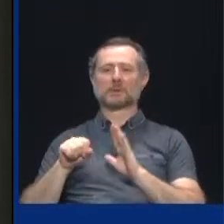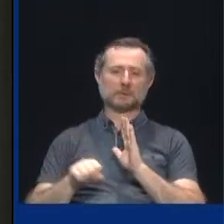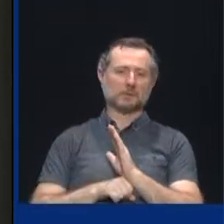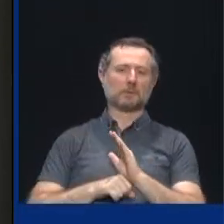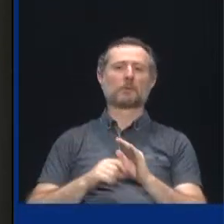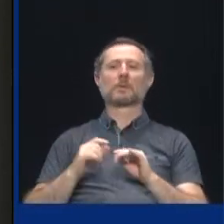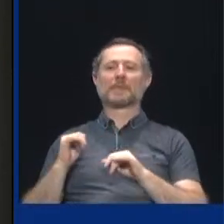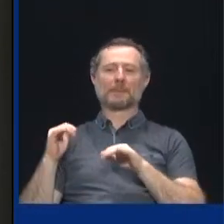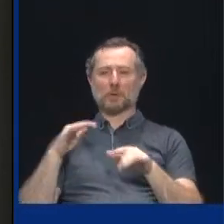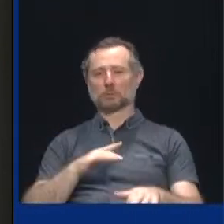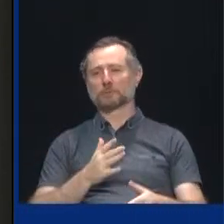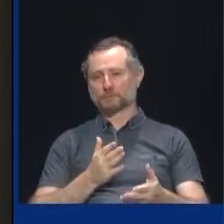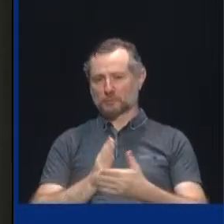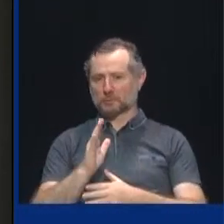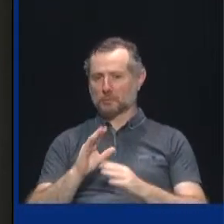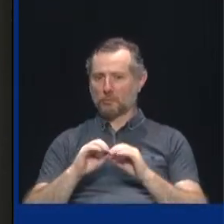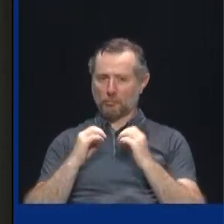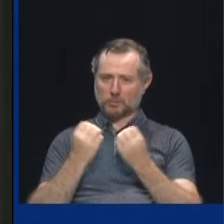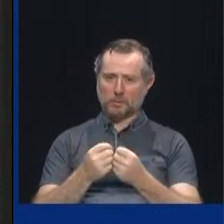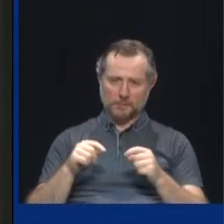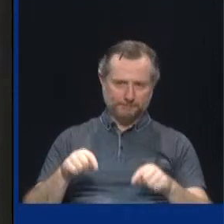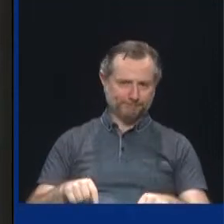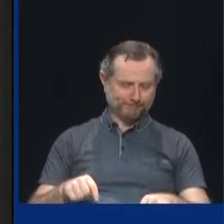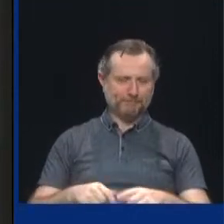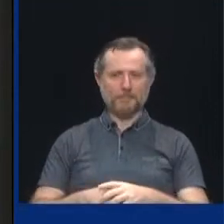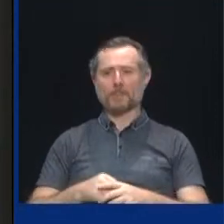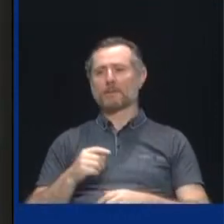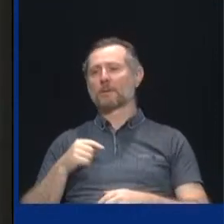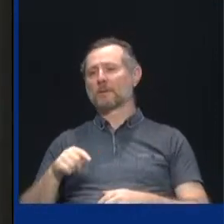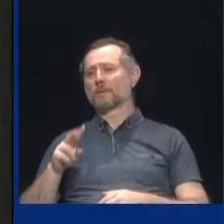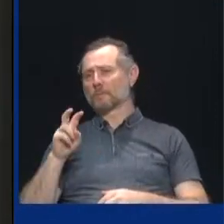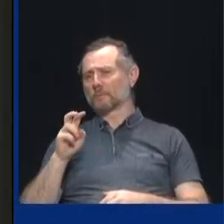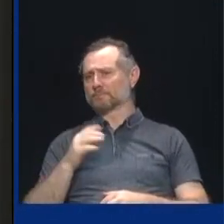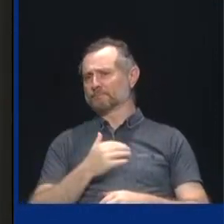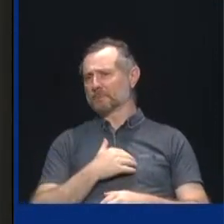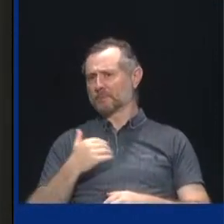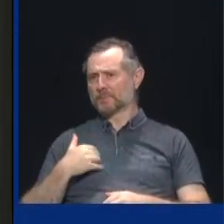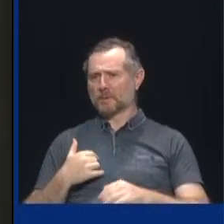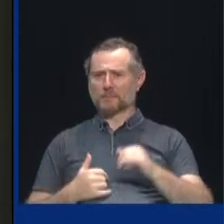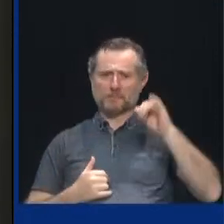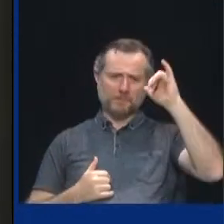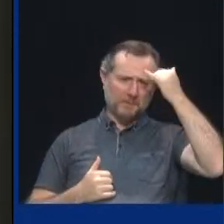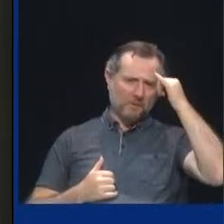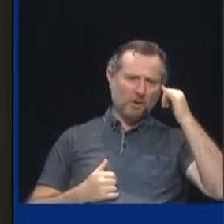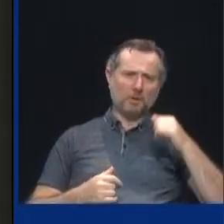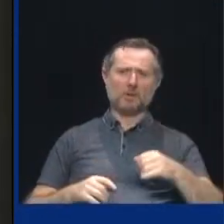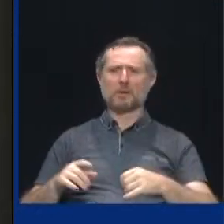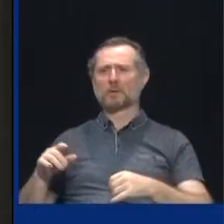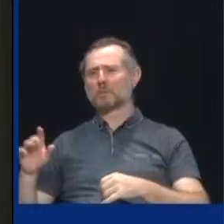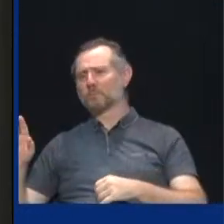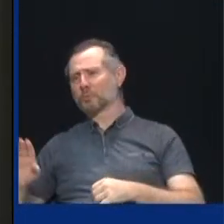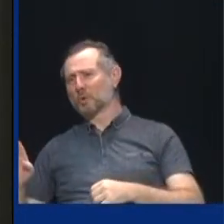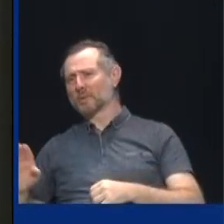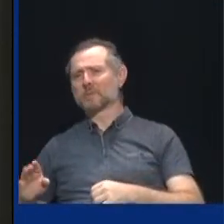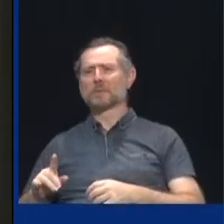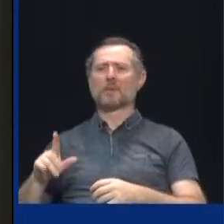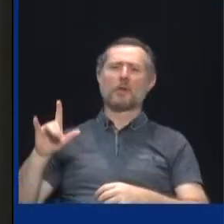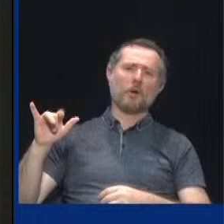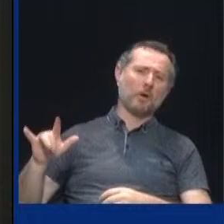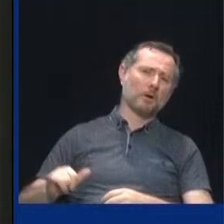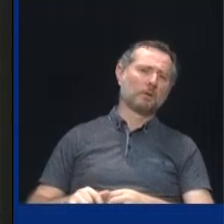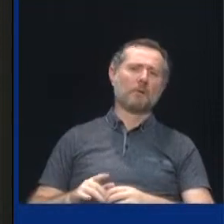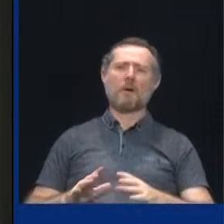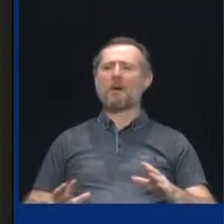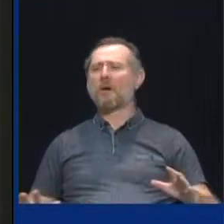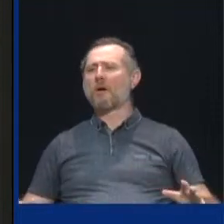We have over 200 members across the state of New York, from Buffalo down to Brooklyn, from Brooklyn to the East End and Long Island. Thank you for having us, Governor, here